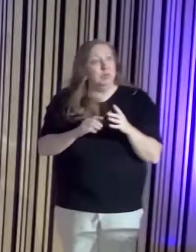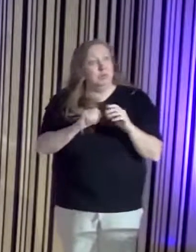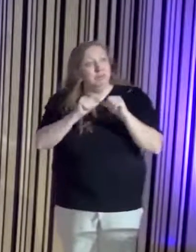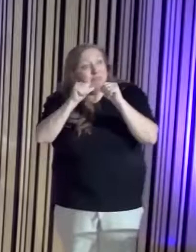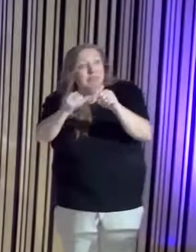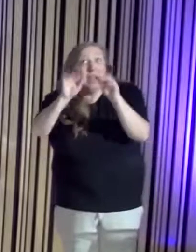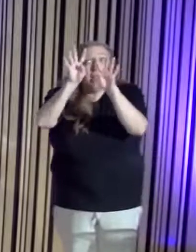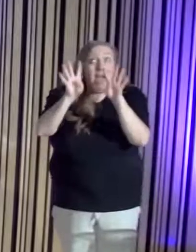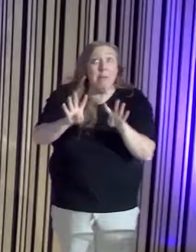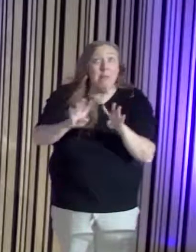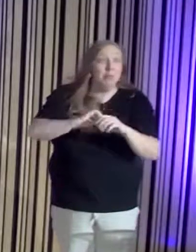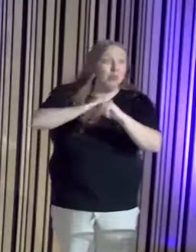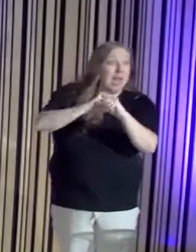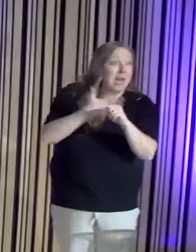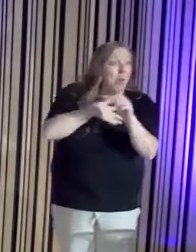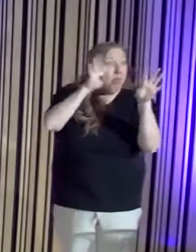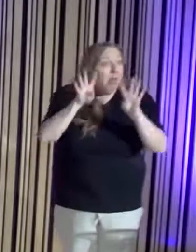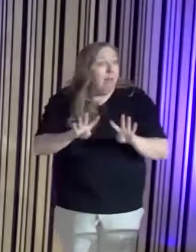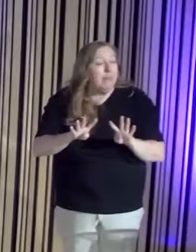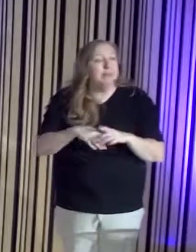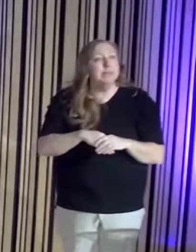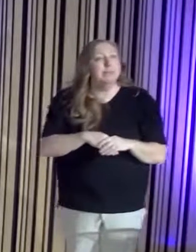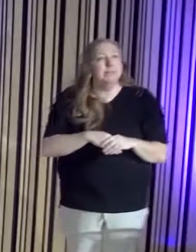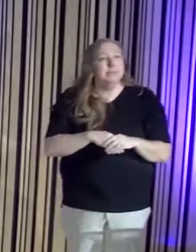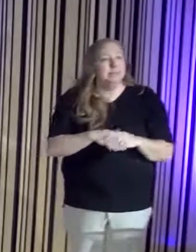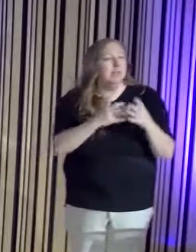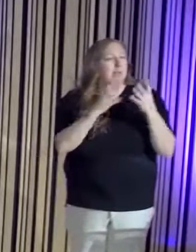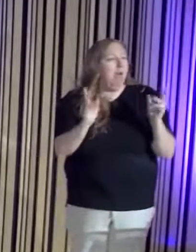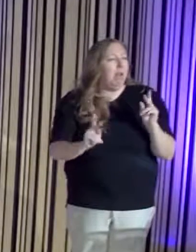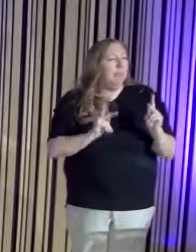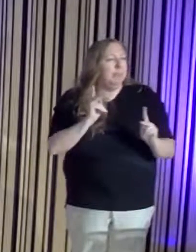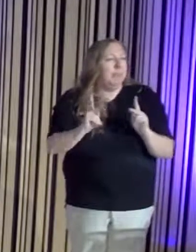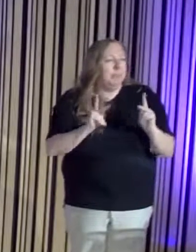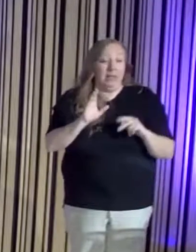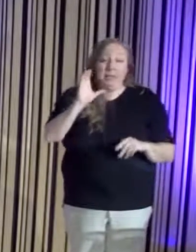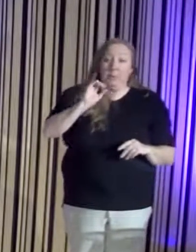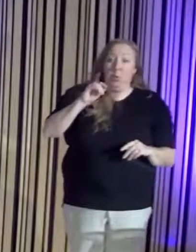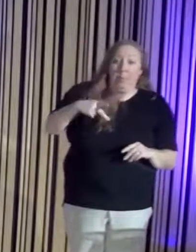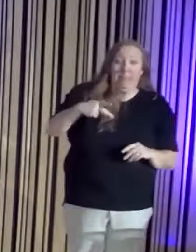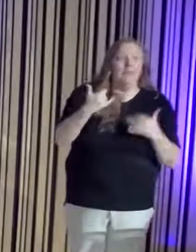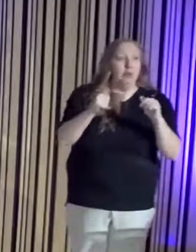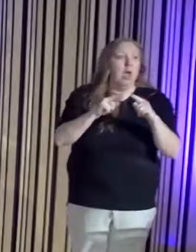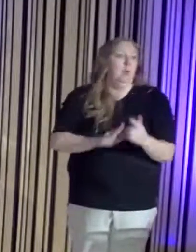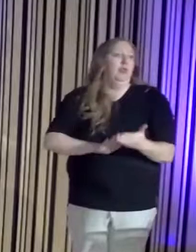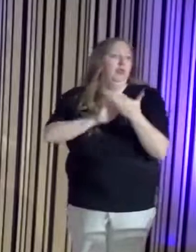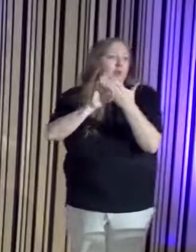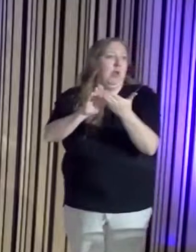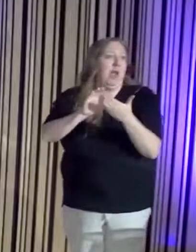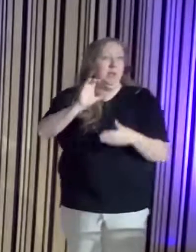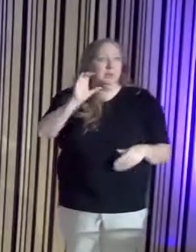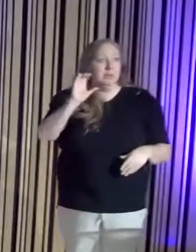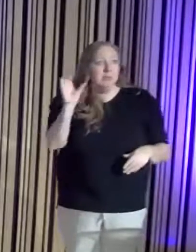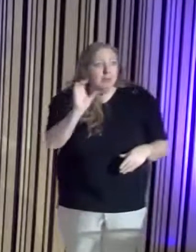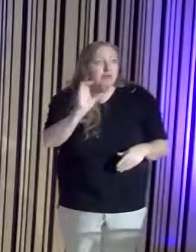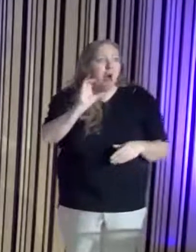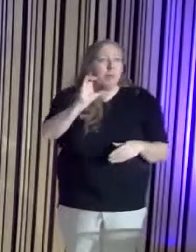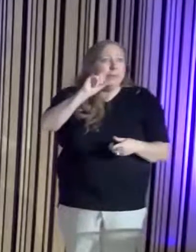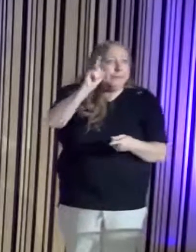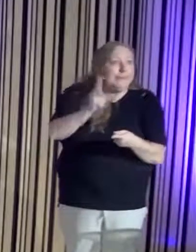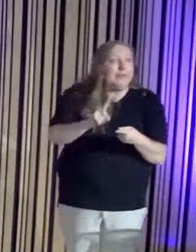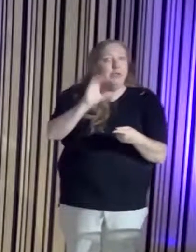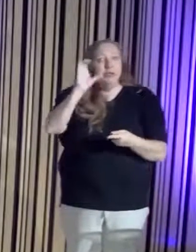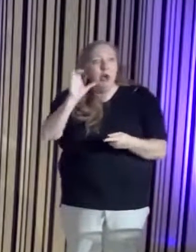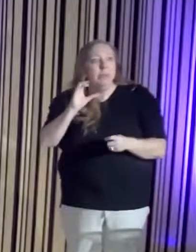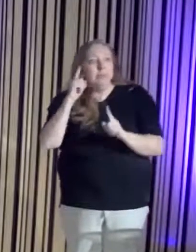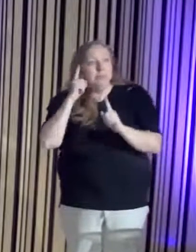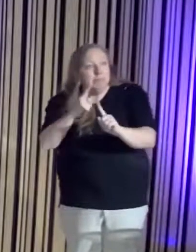absorb carbon dioxide, as you saw. And there is a lot of folks there and on there trying to address this. And given the